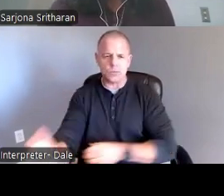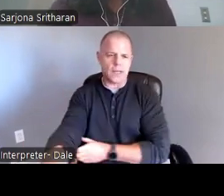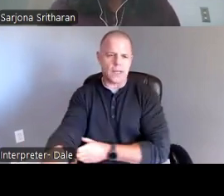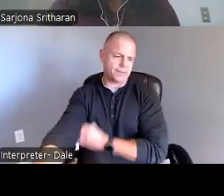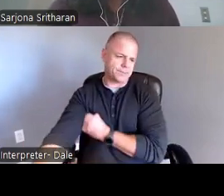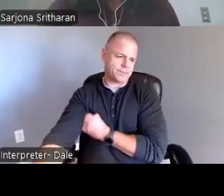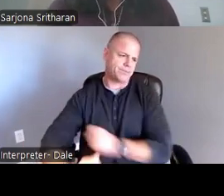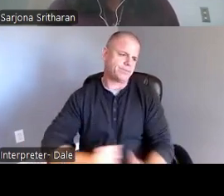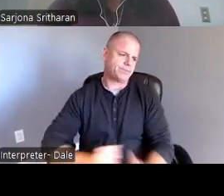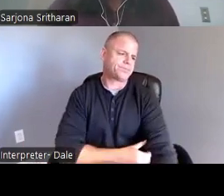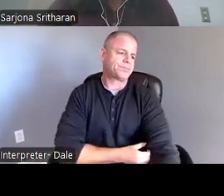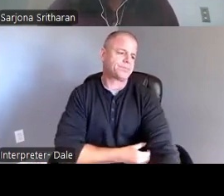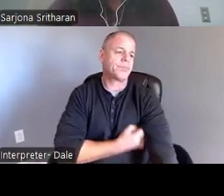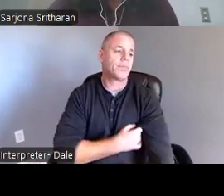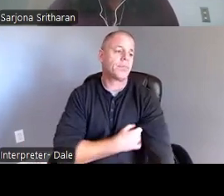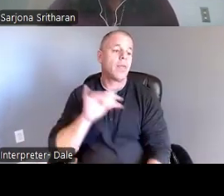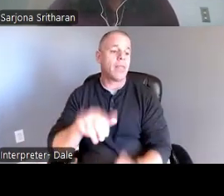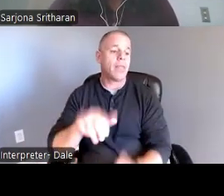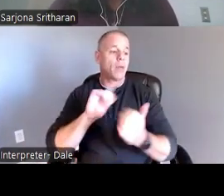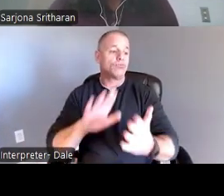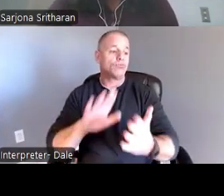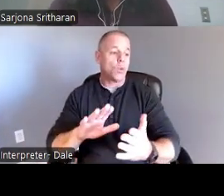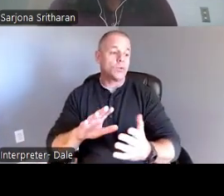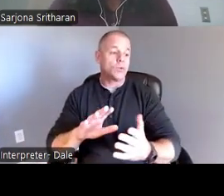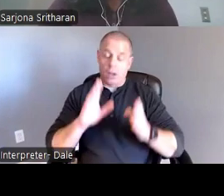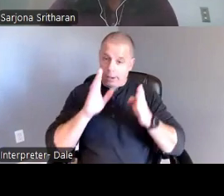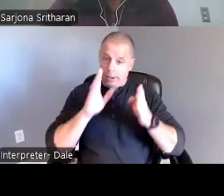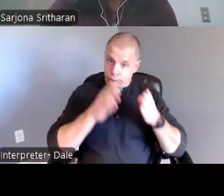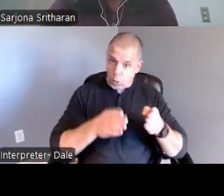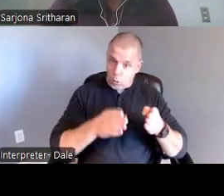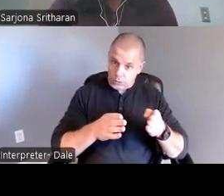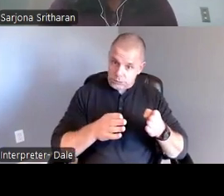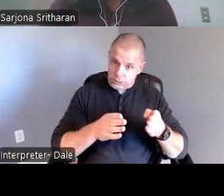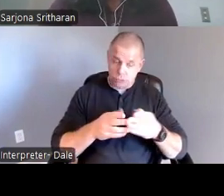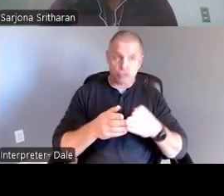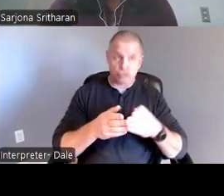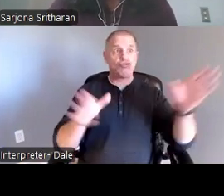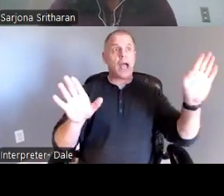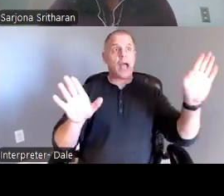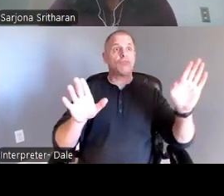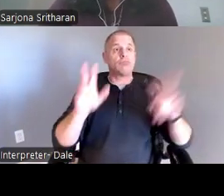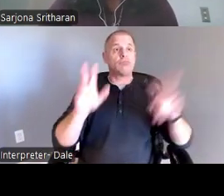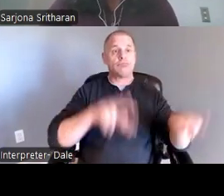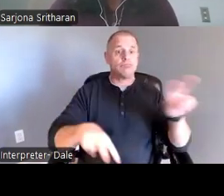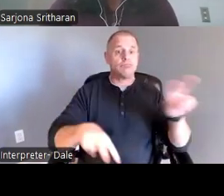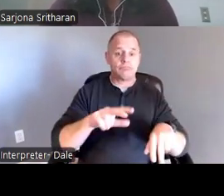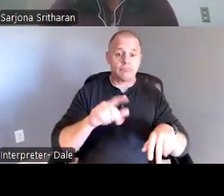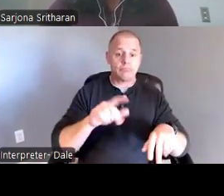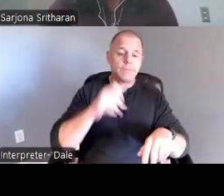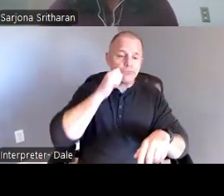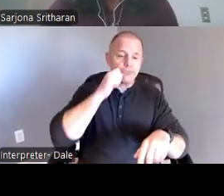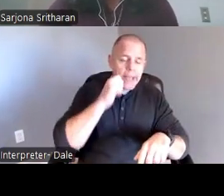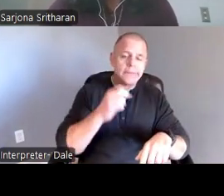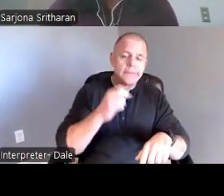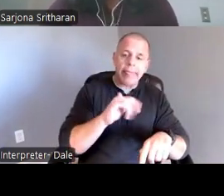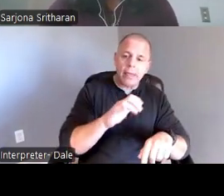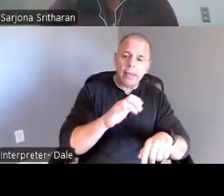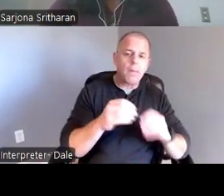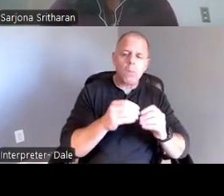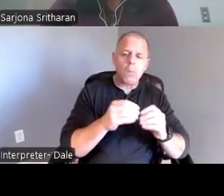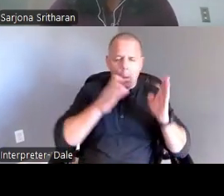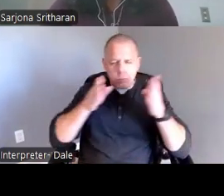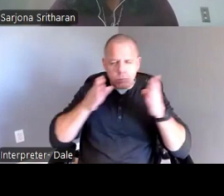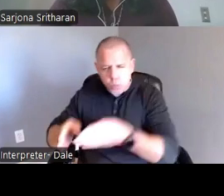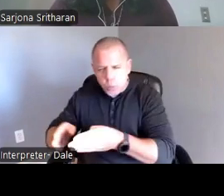And this approach kind of shifts the focus from a general examination of race and ethnicity to a more targeted